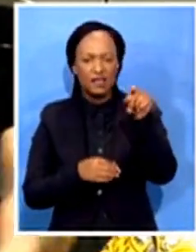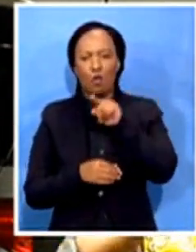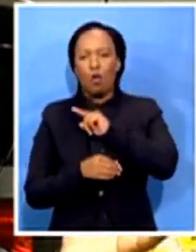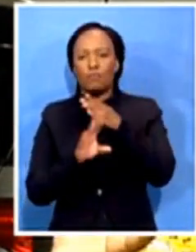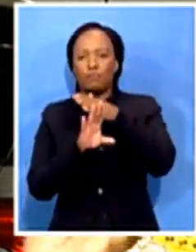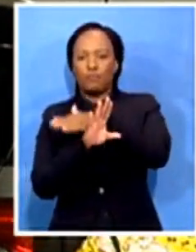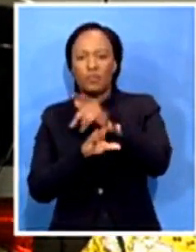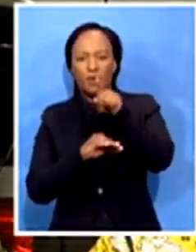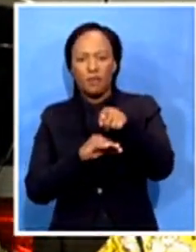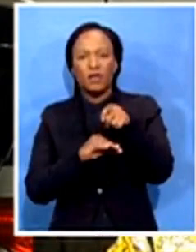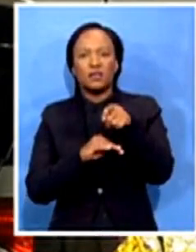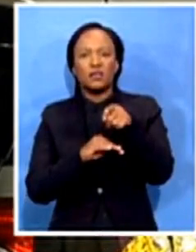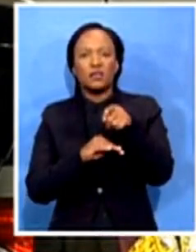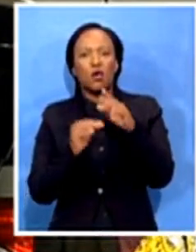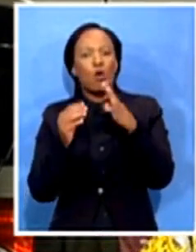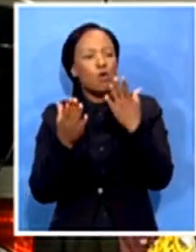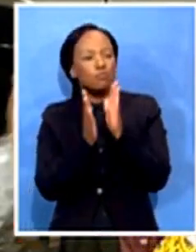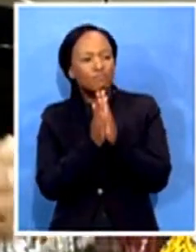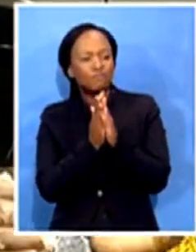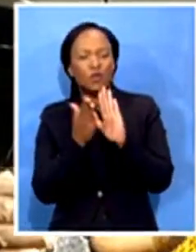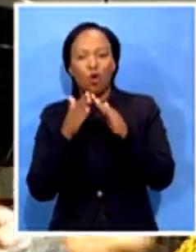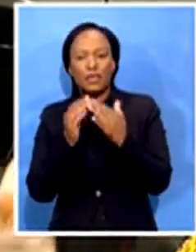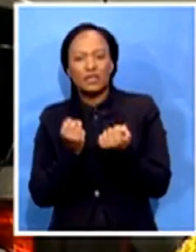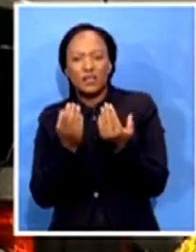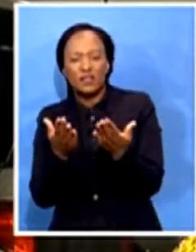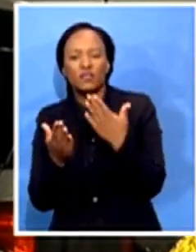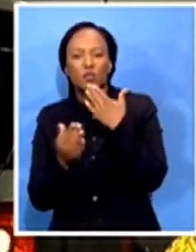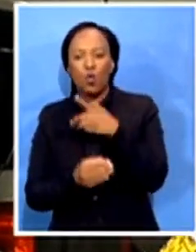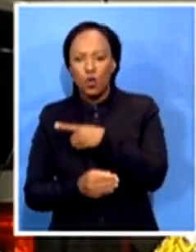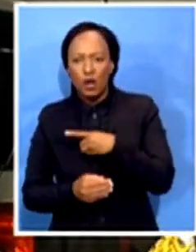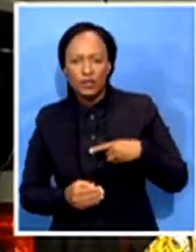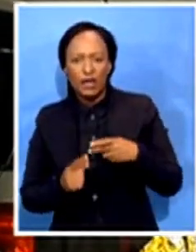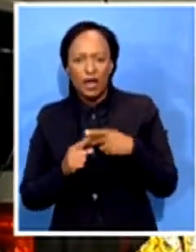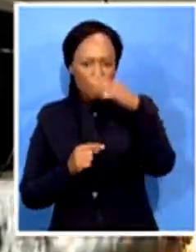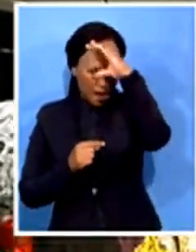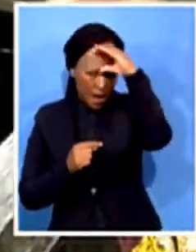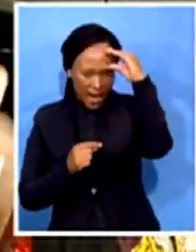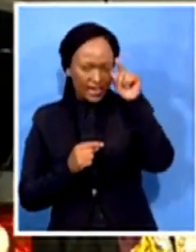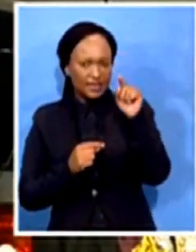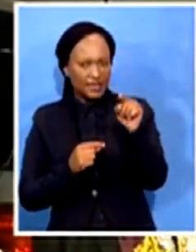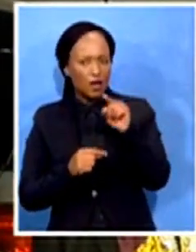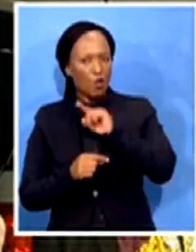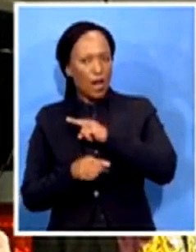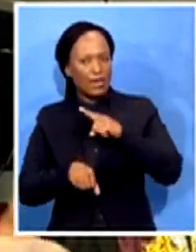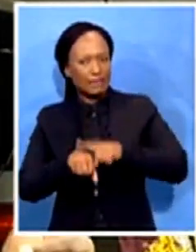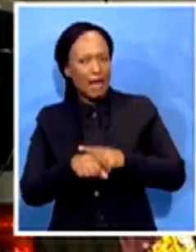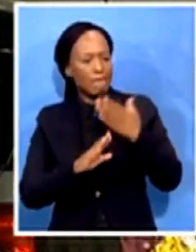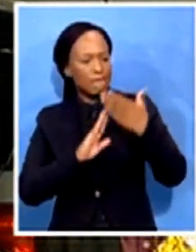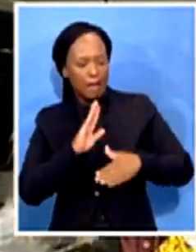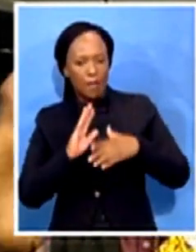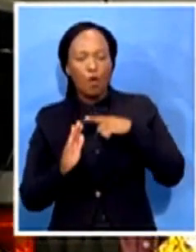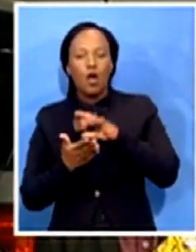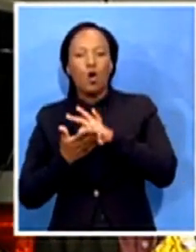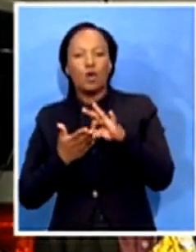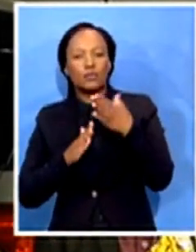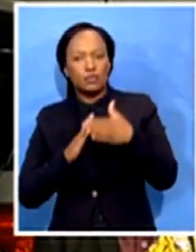service doctors and nurses whose time has ended now, that they need to be brought back or we must keep them.